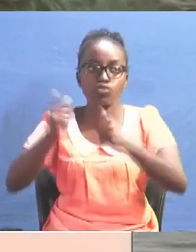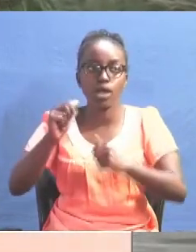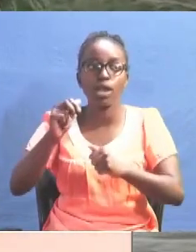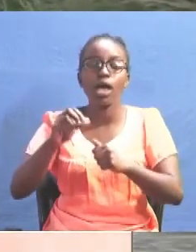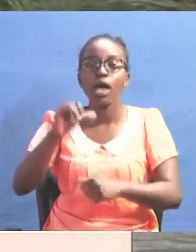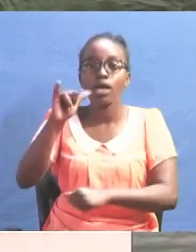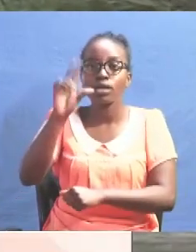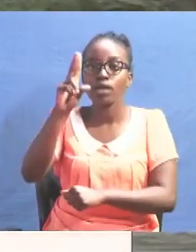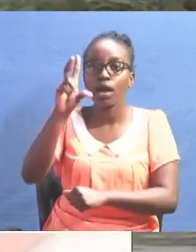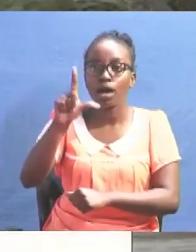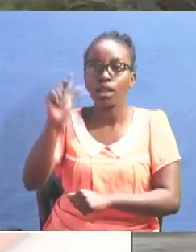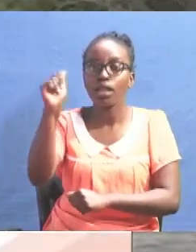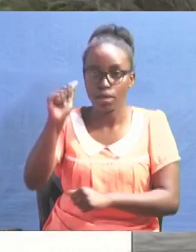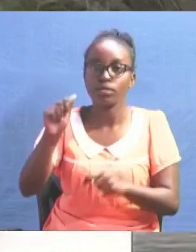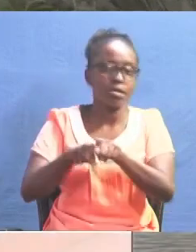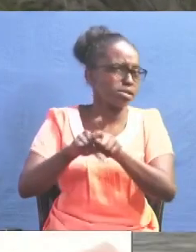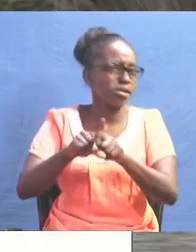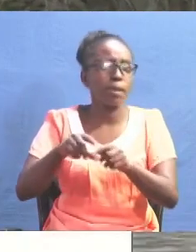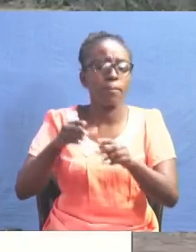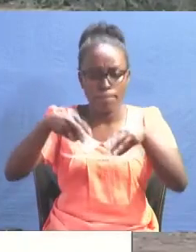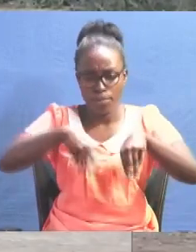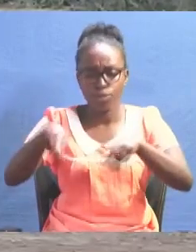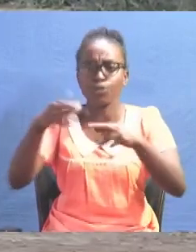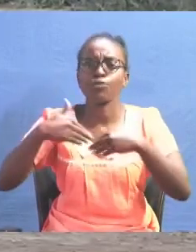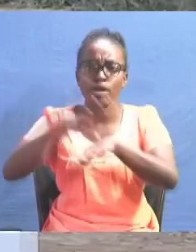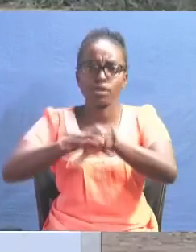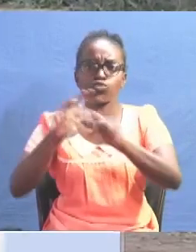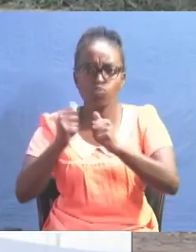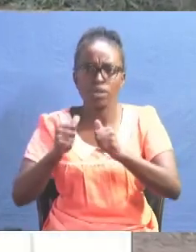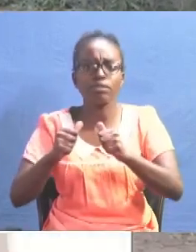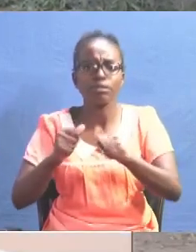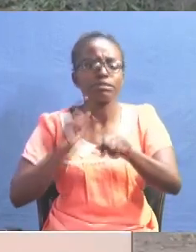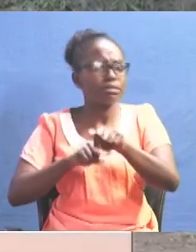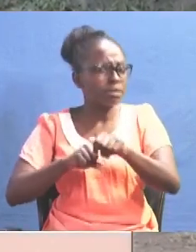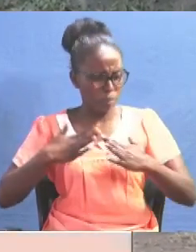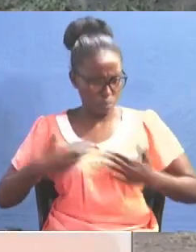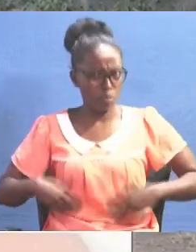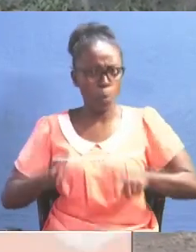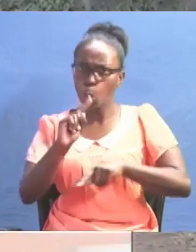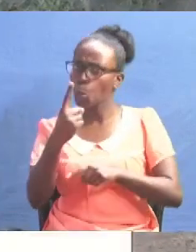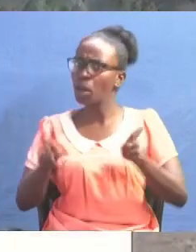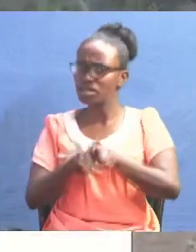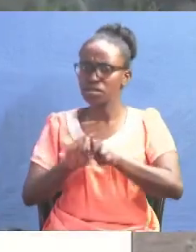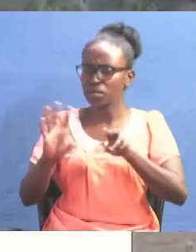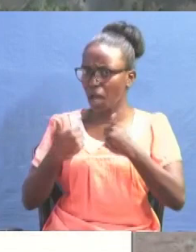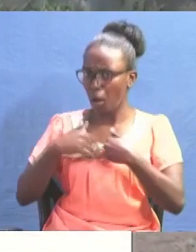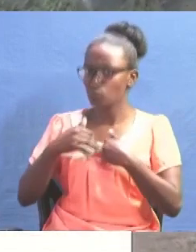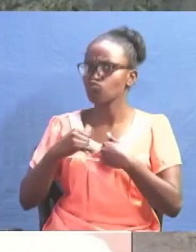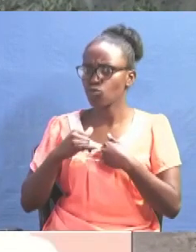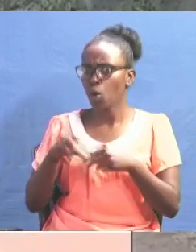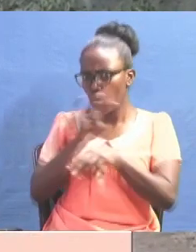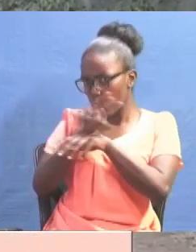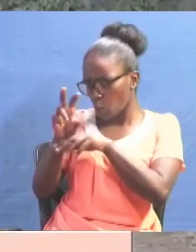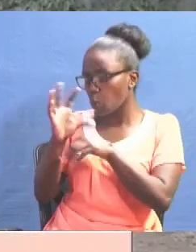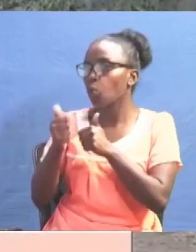ni kisa kingine cha kusikitisha cha mili kutupwa katika mto huo. Mwanaharakati wa shirika la Haki Kwetu Joshua Otieno alisema kwamba uchunguzi